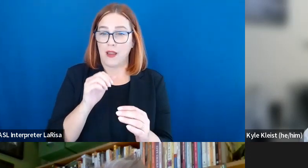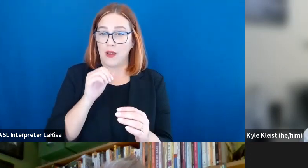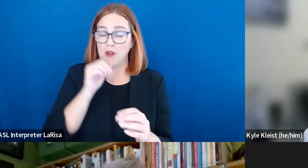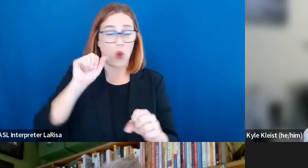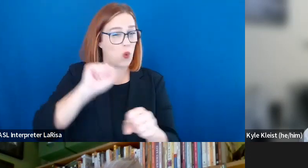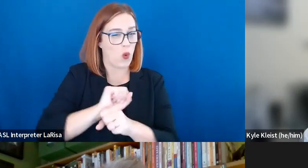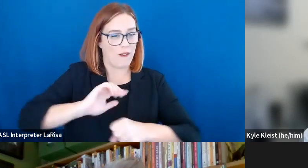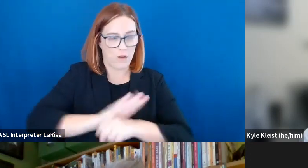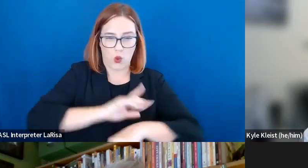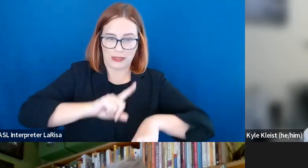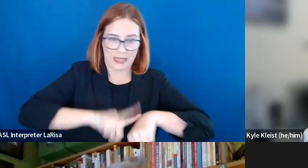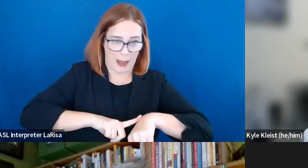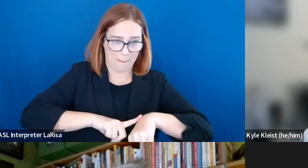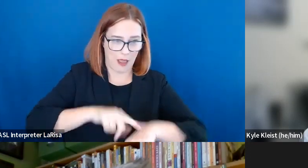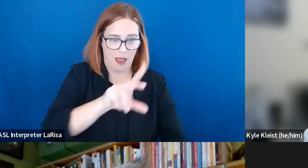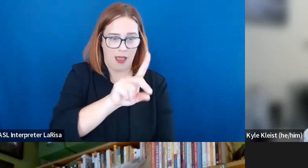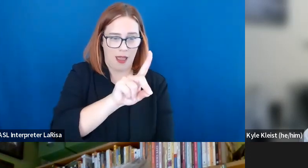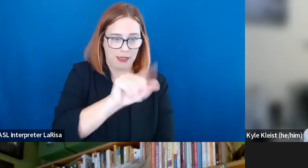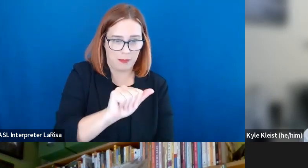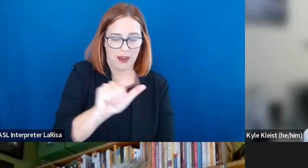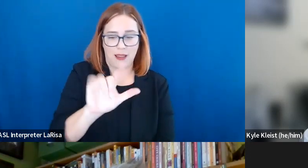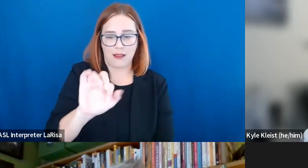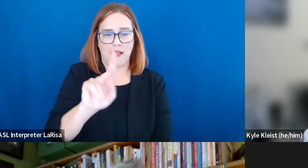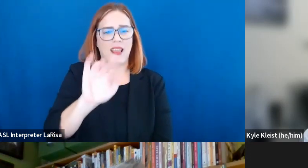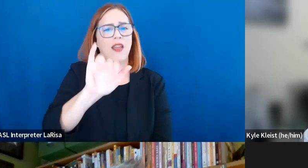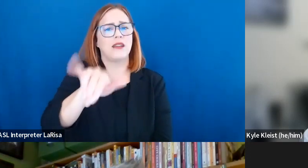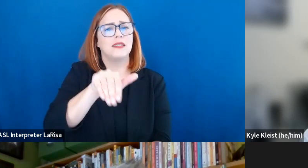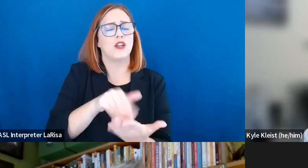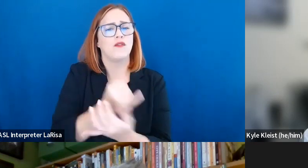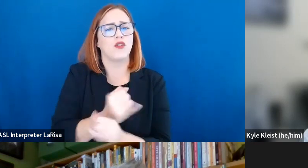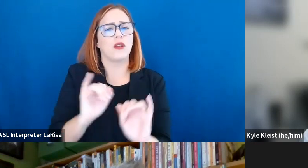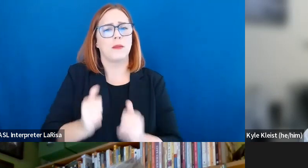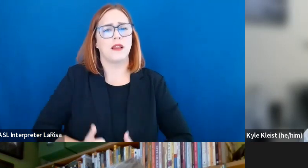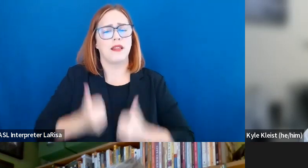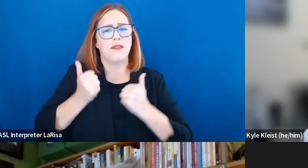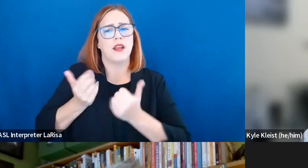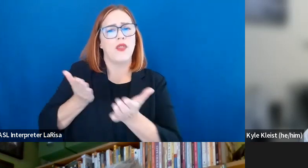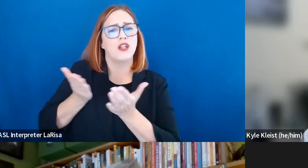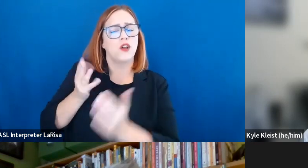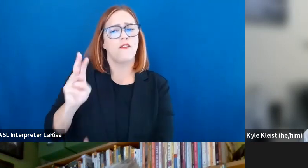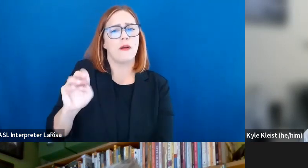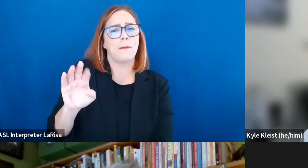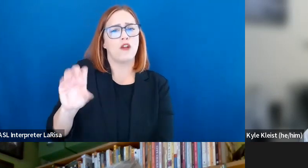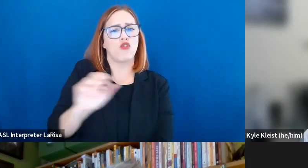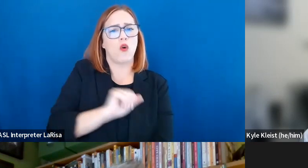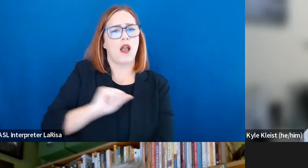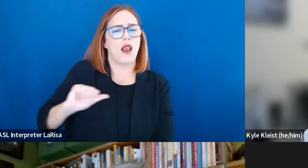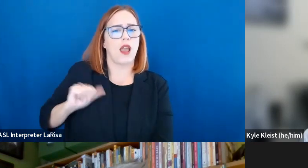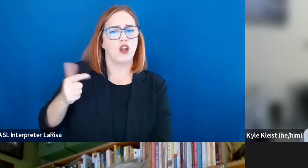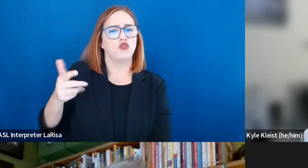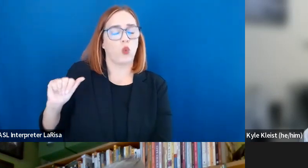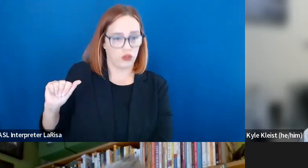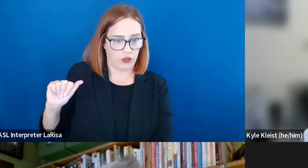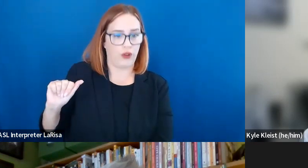Disability Link, which is the Center for Independent Living that serves metropolitan Atlanta in Georgia. But now I'm